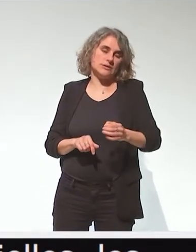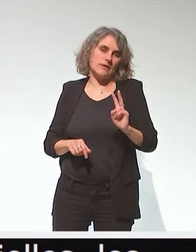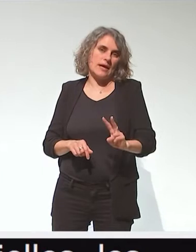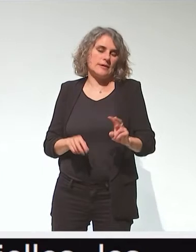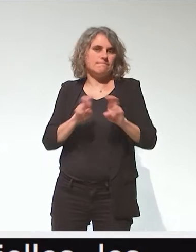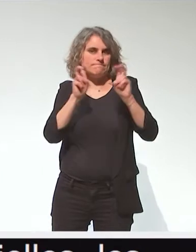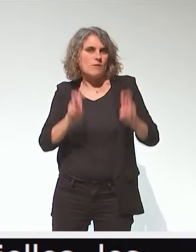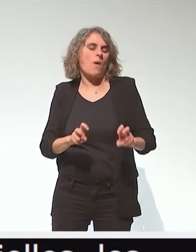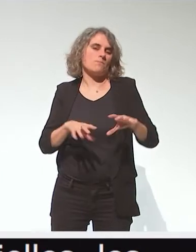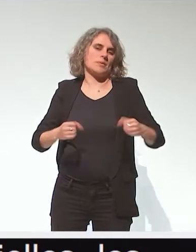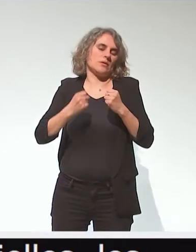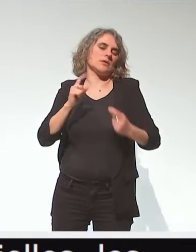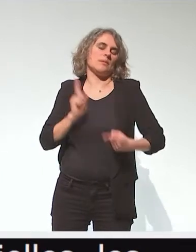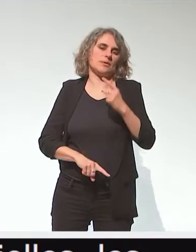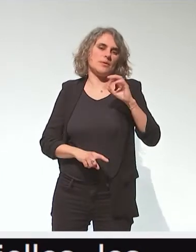for the disabled.